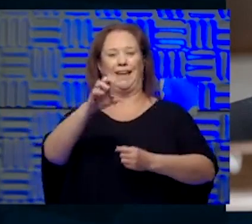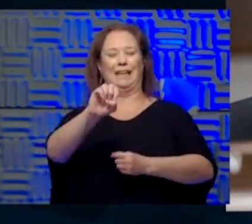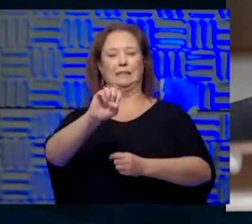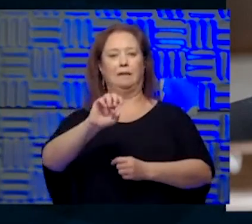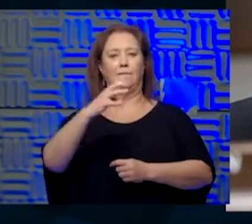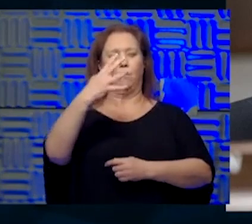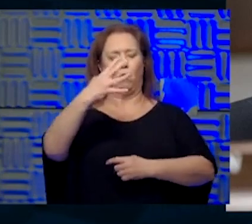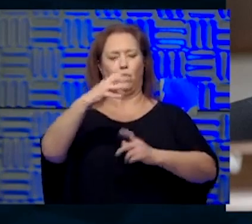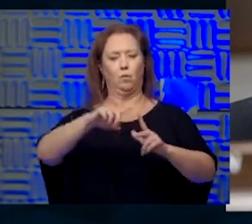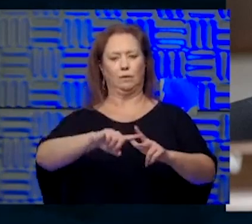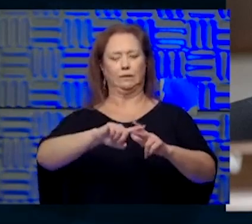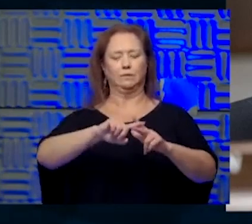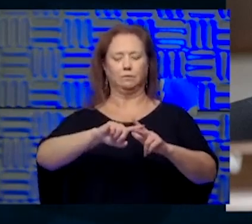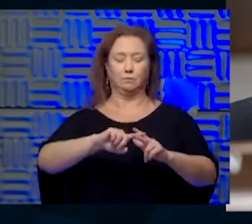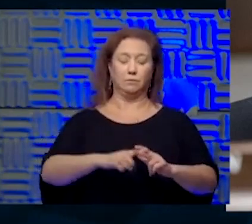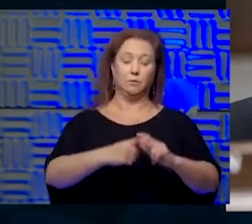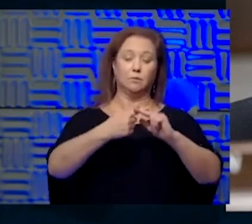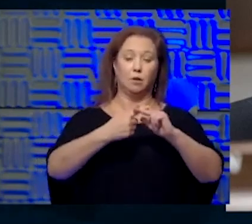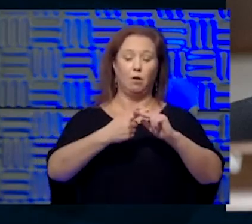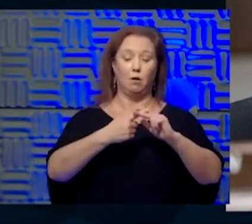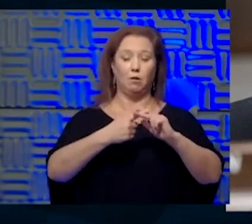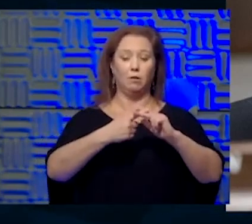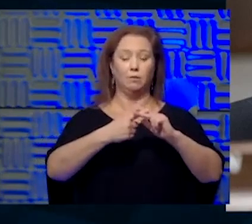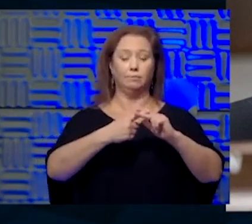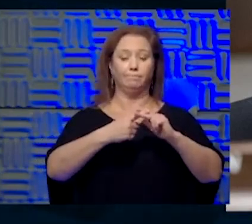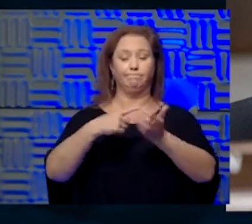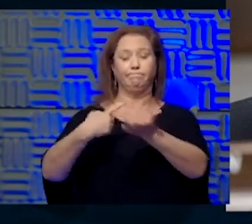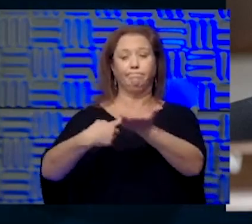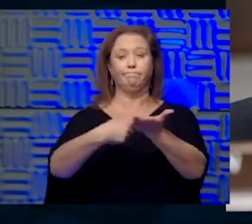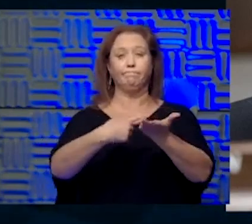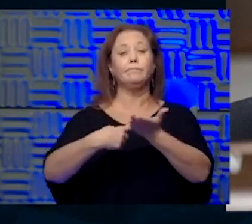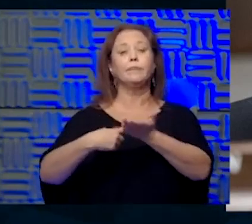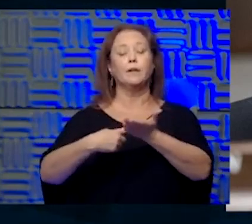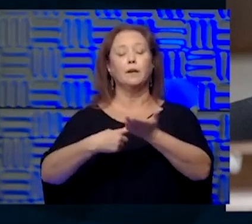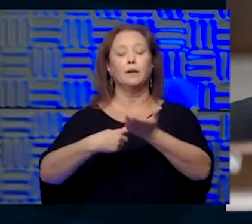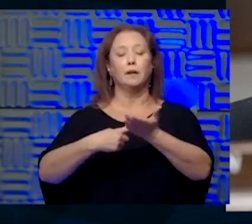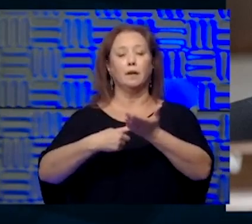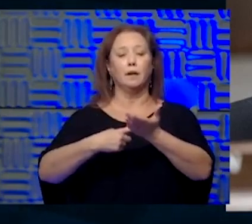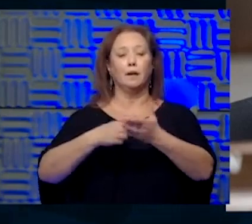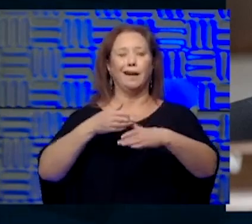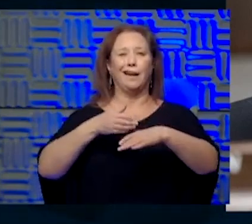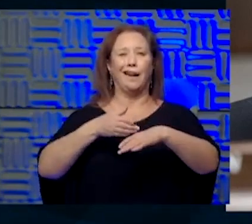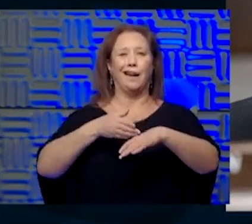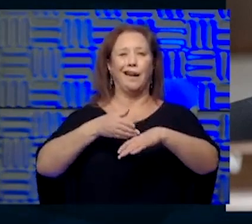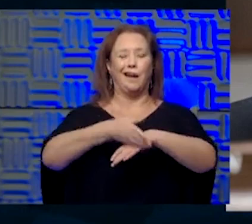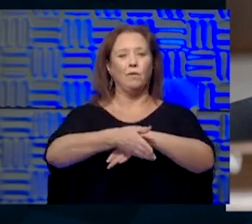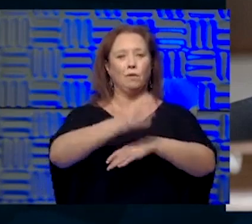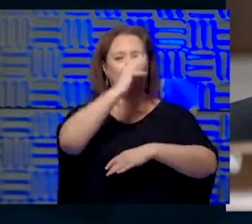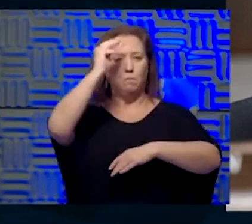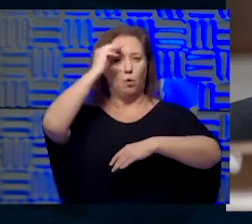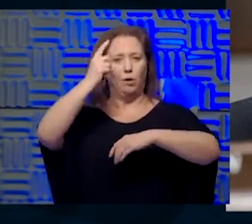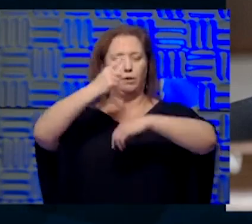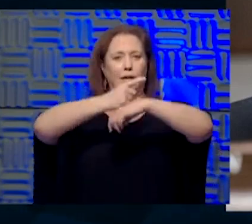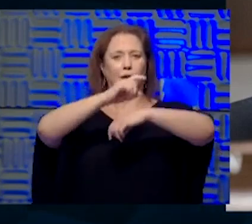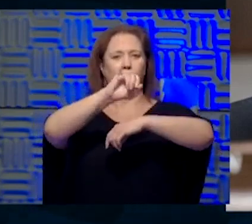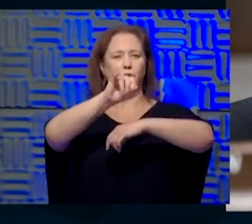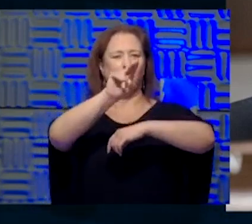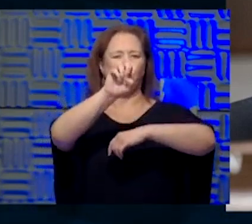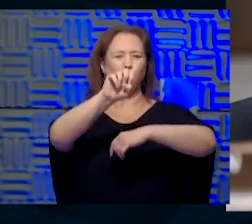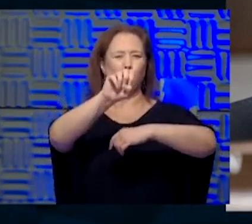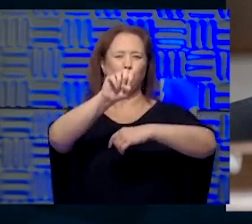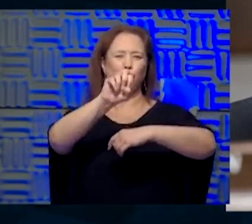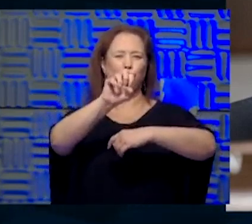we began serious deliberation post right after Memorial Day. So this is a June